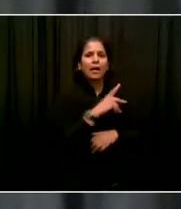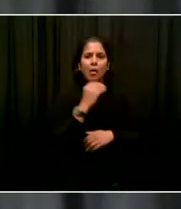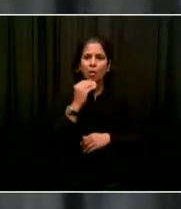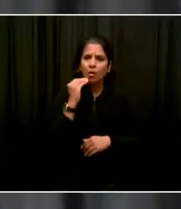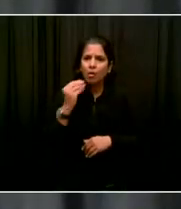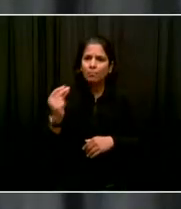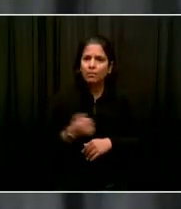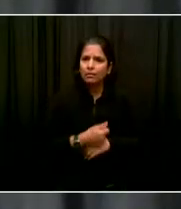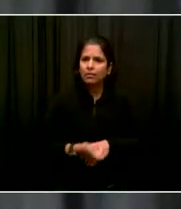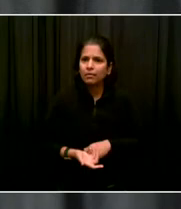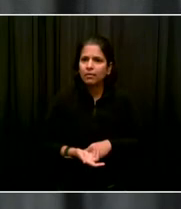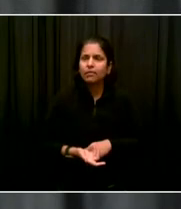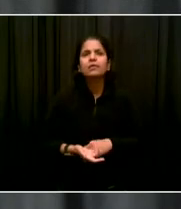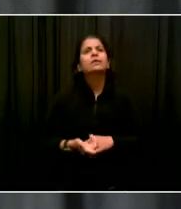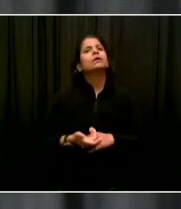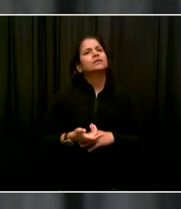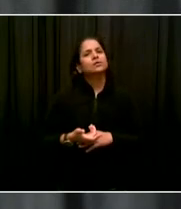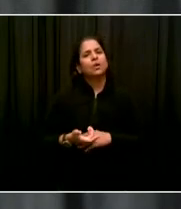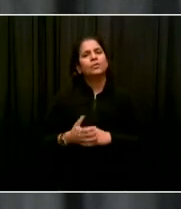it's not LA.